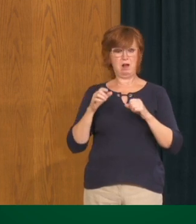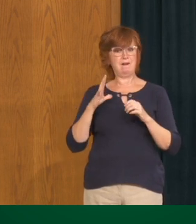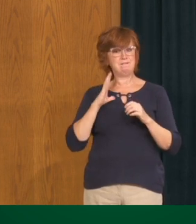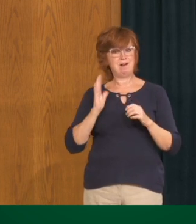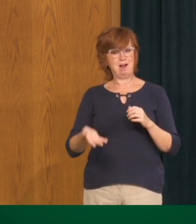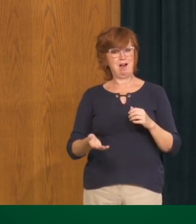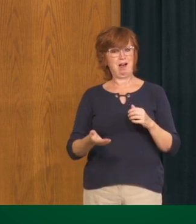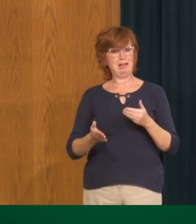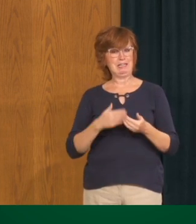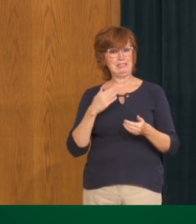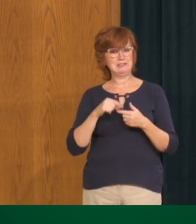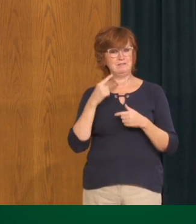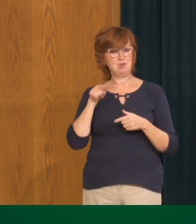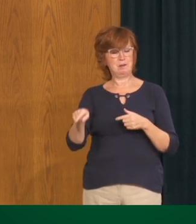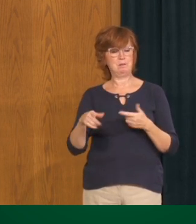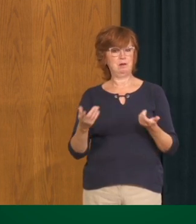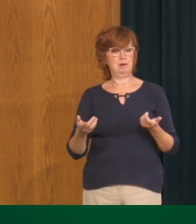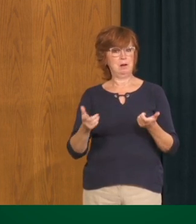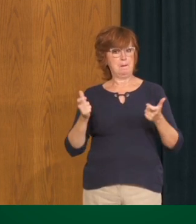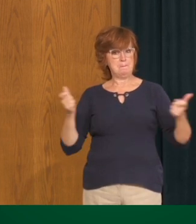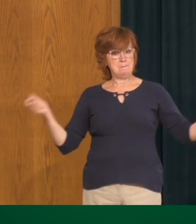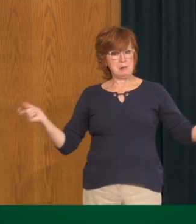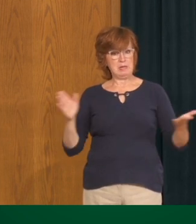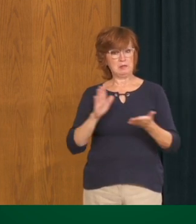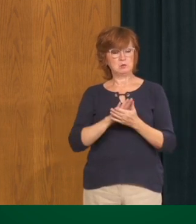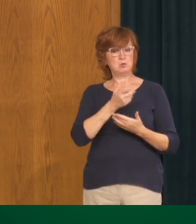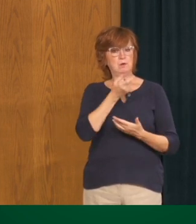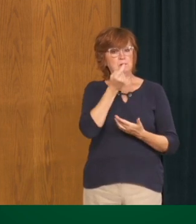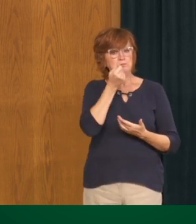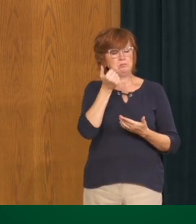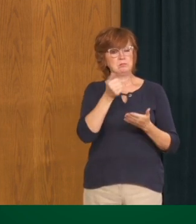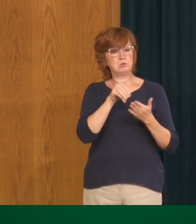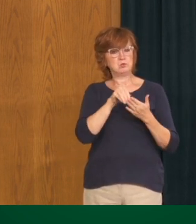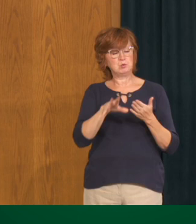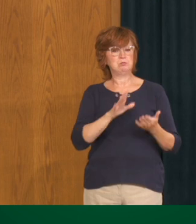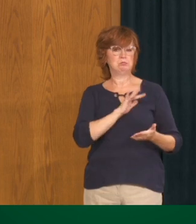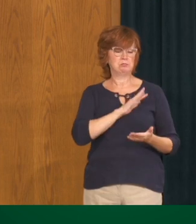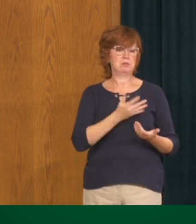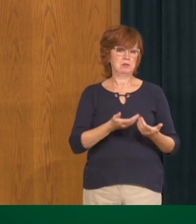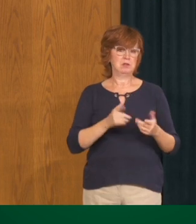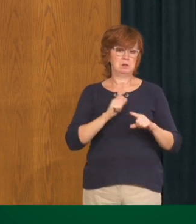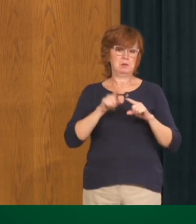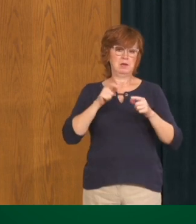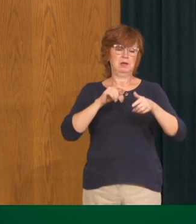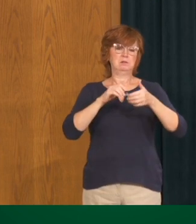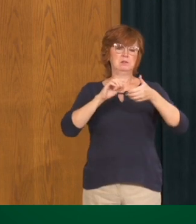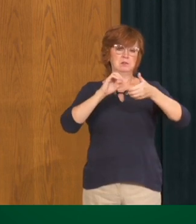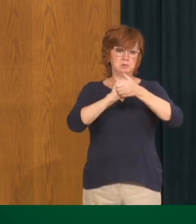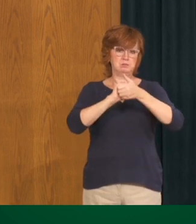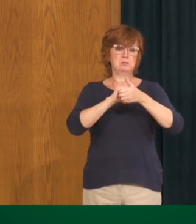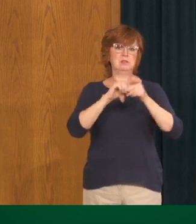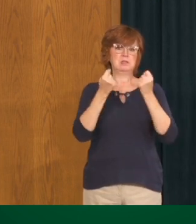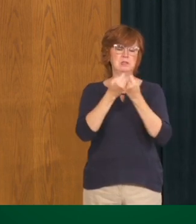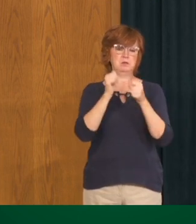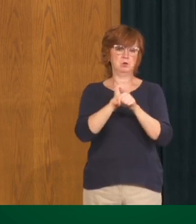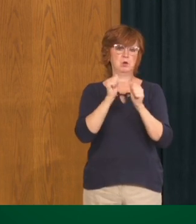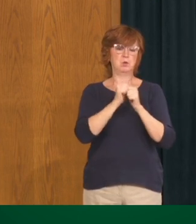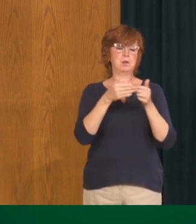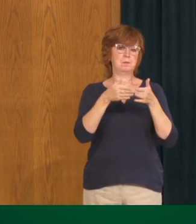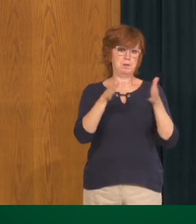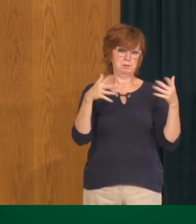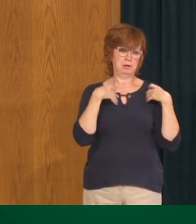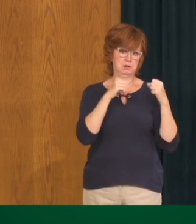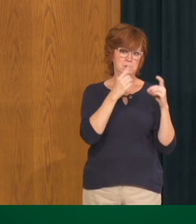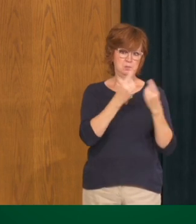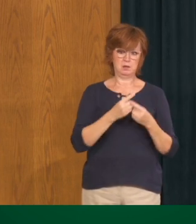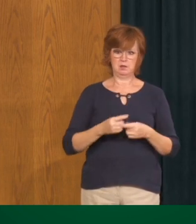won't be. And so, as I say, they won't be made in isolation, they'll be made in concert with local public health. Follow-up, Steph? Yeah, but what your government